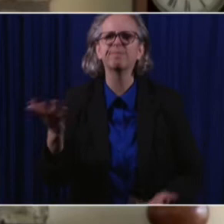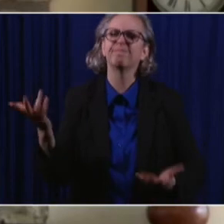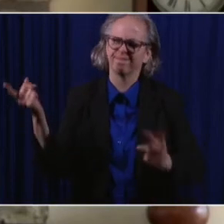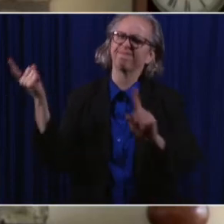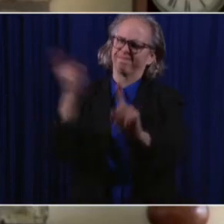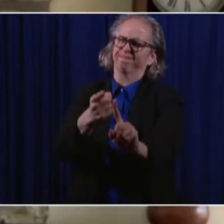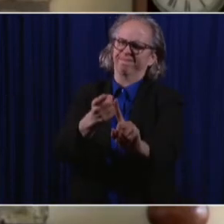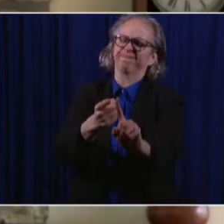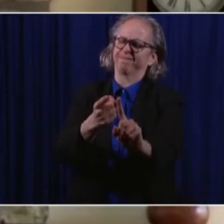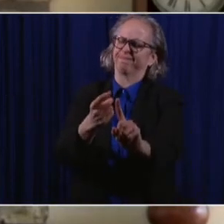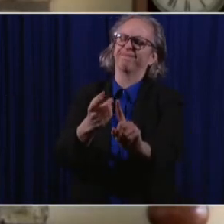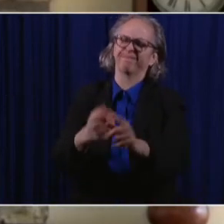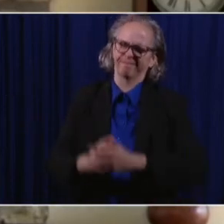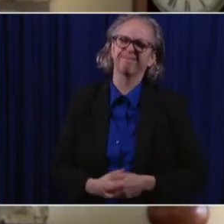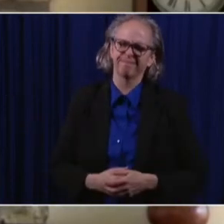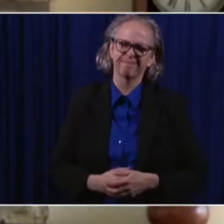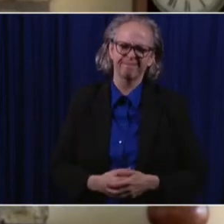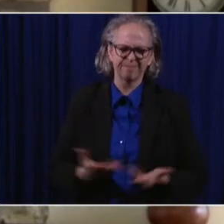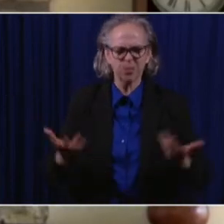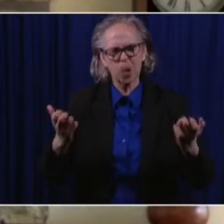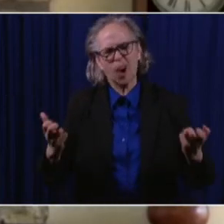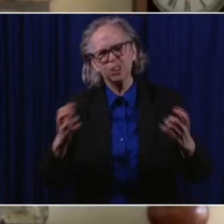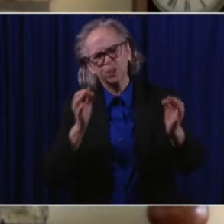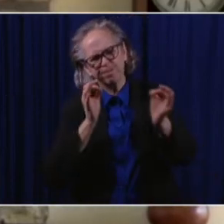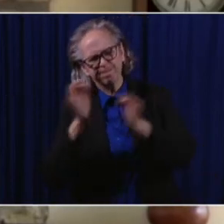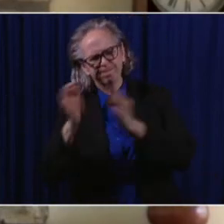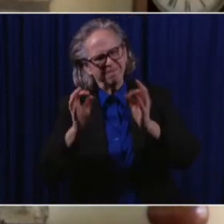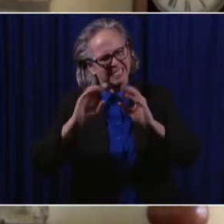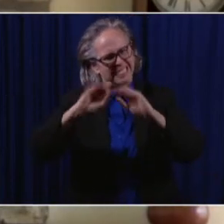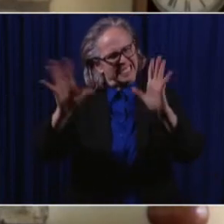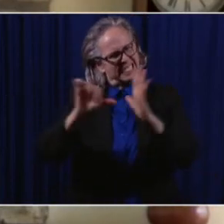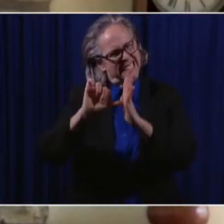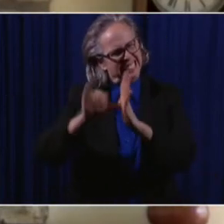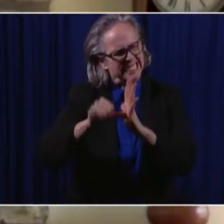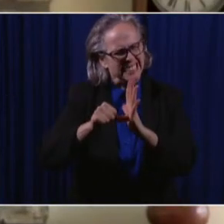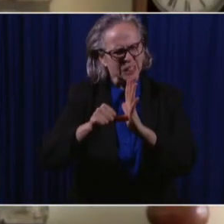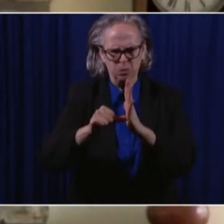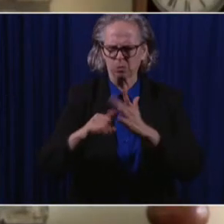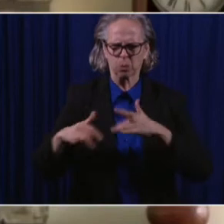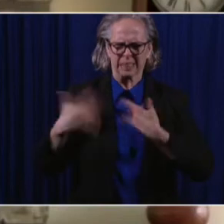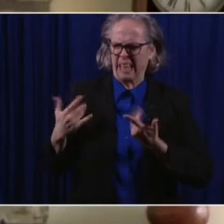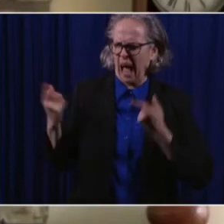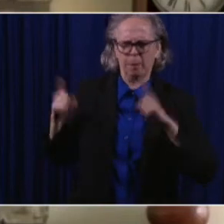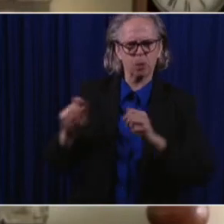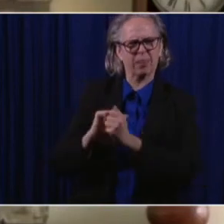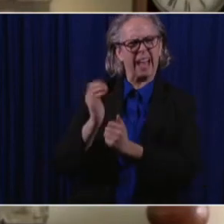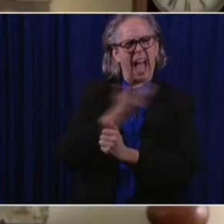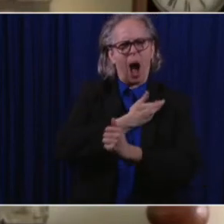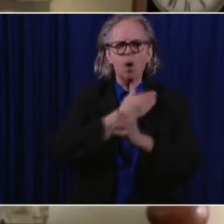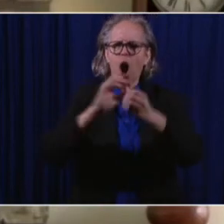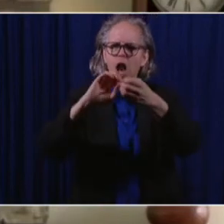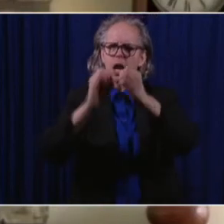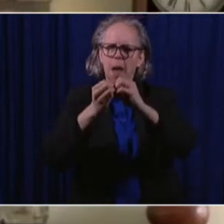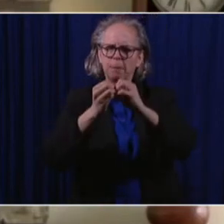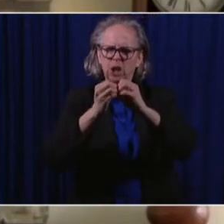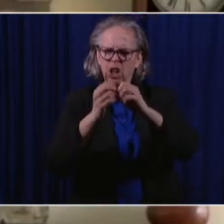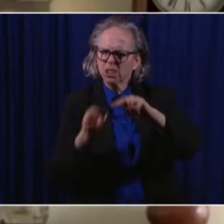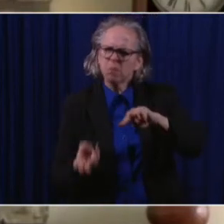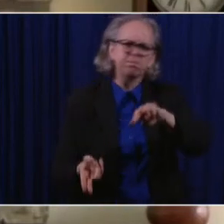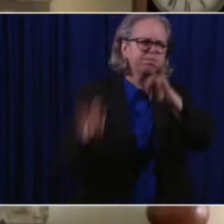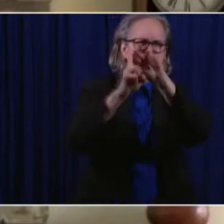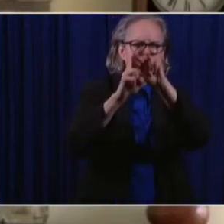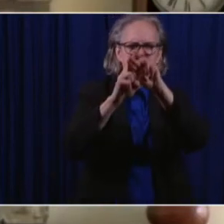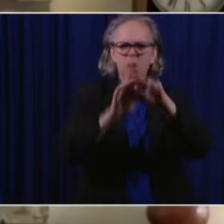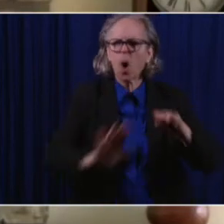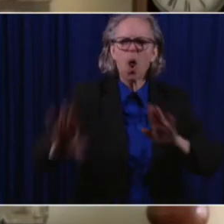understanding as this fast runaway freight train of this virus is spreading around Ohio. But to give people of Ohio a